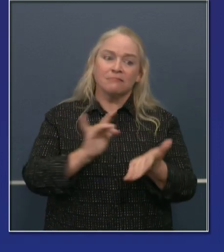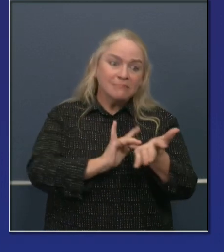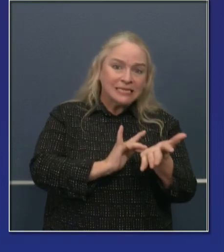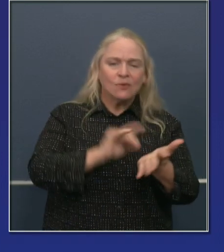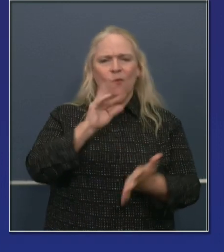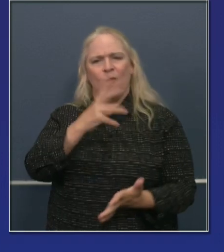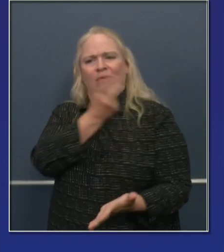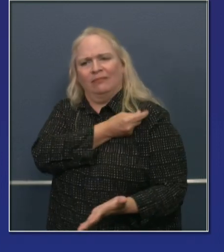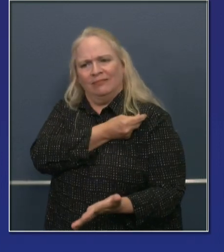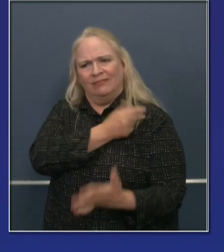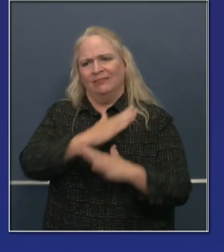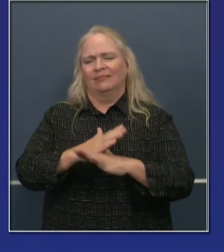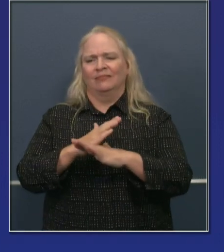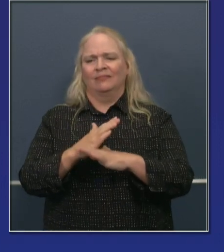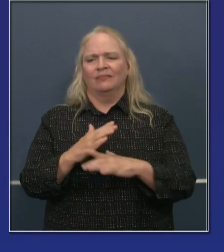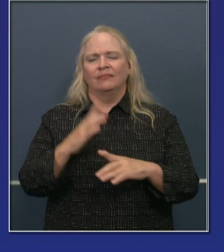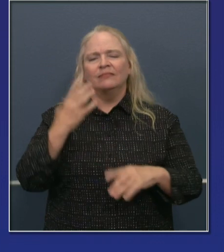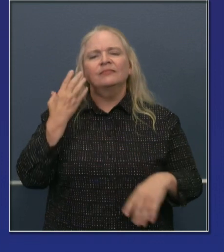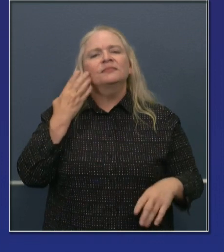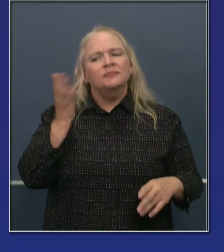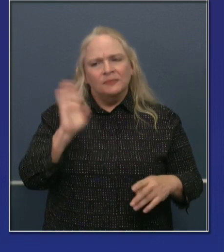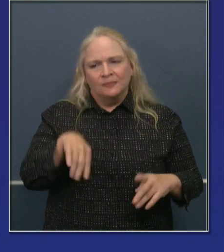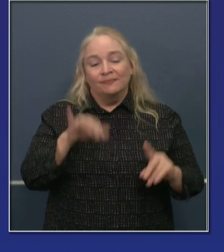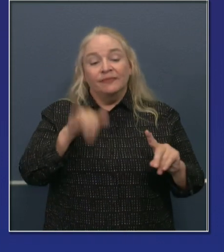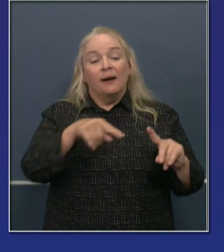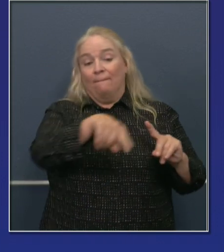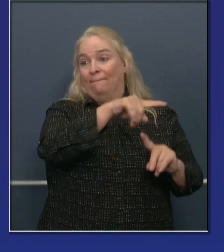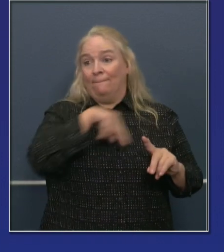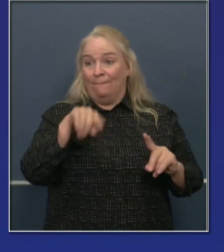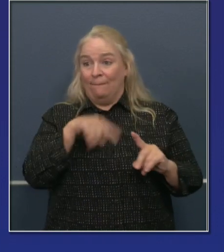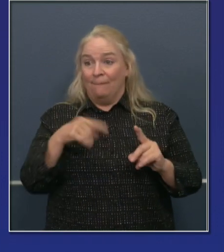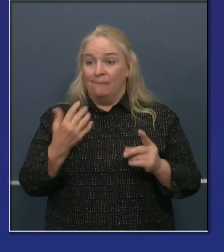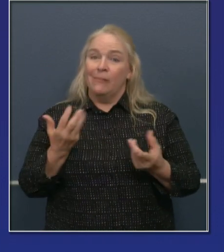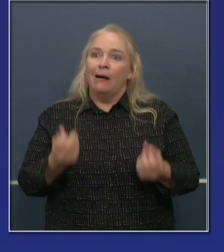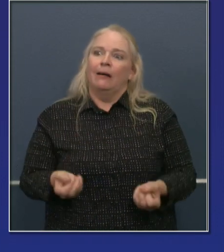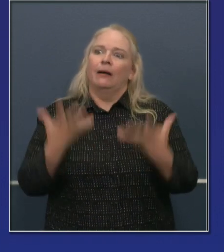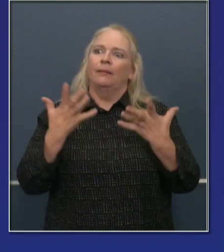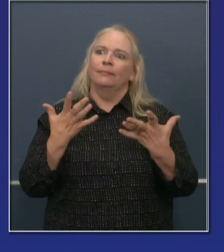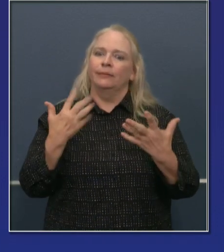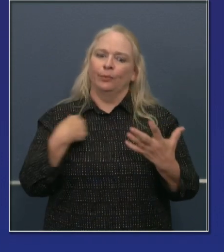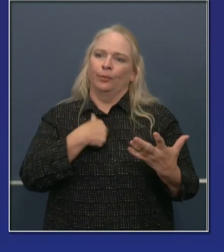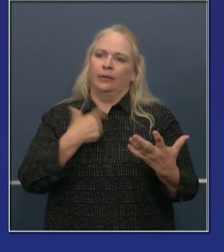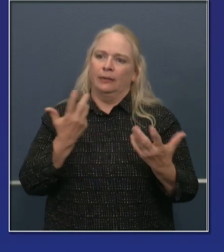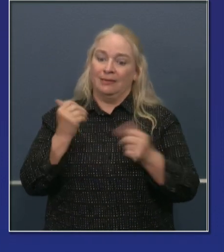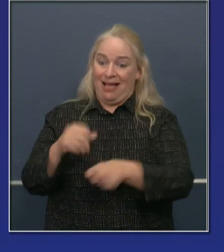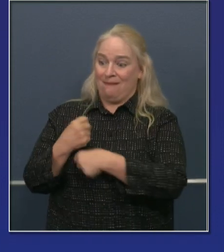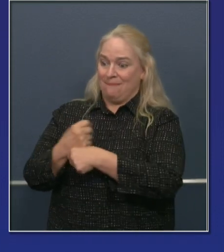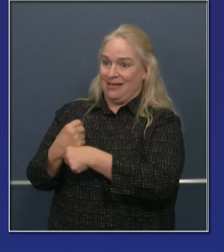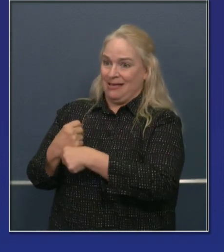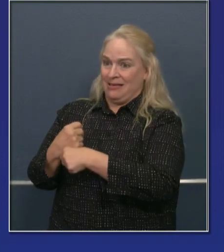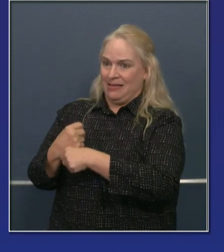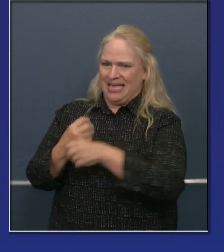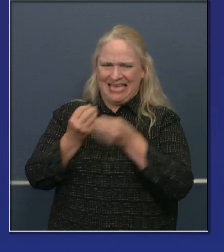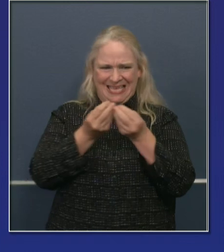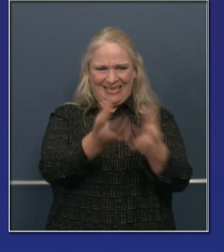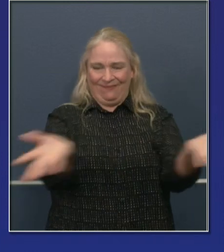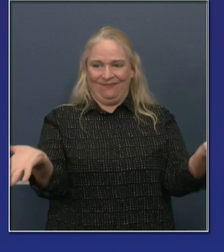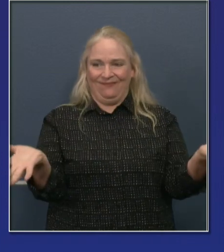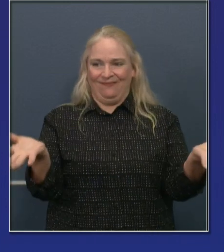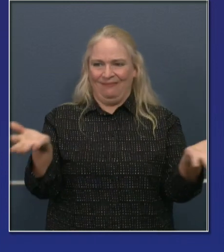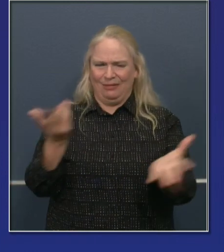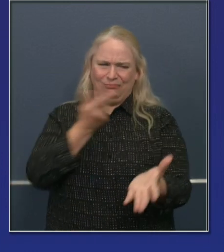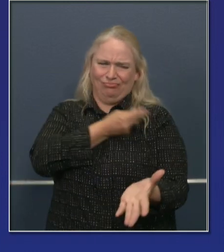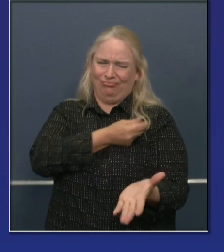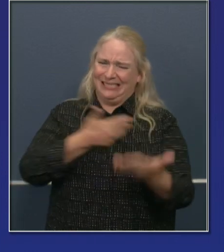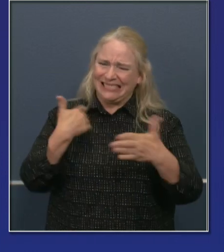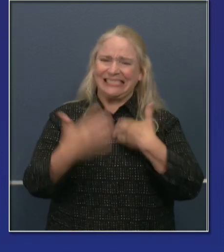we see that the vaccines are unlikely at scale to be procured, administered, distributed in a